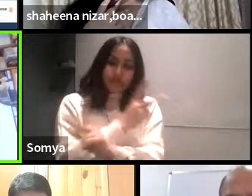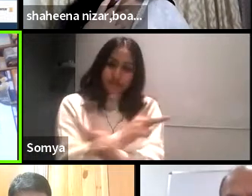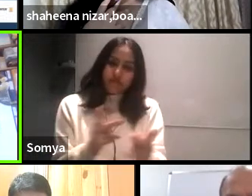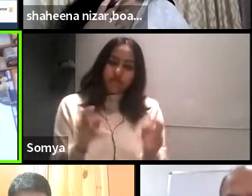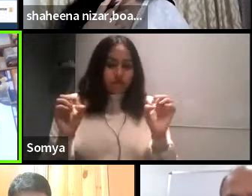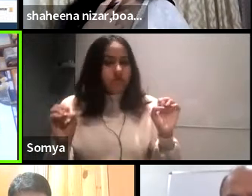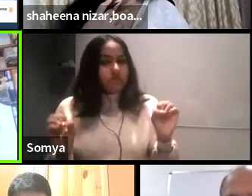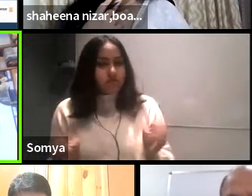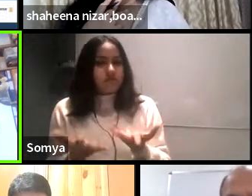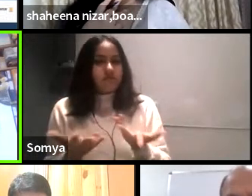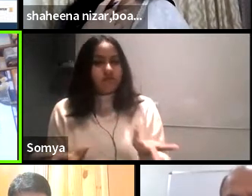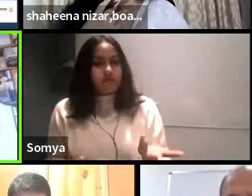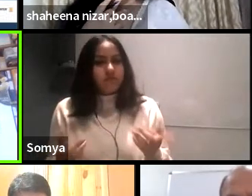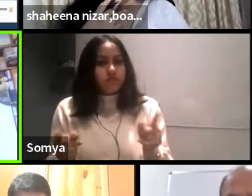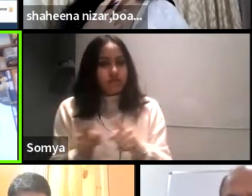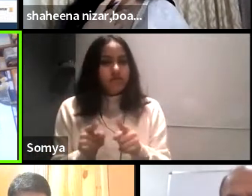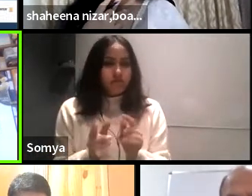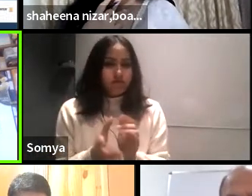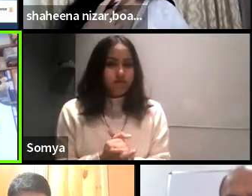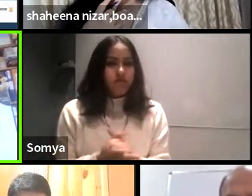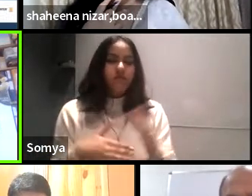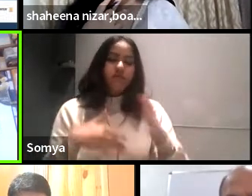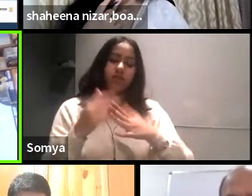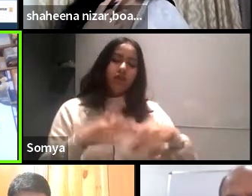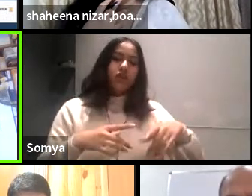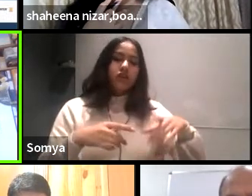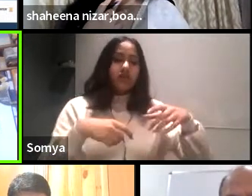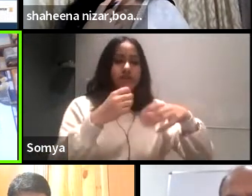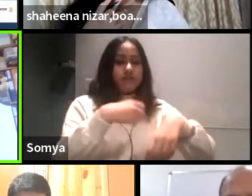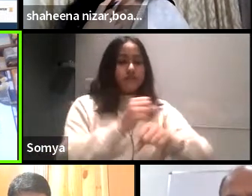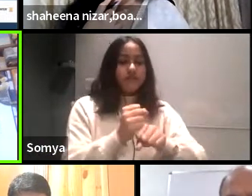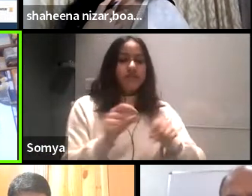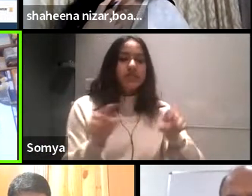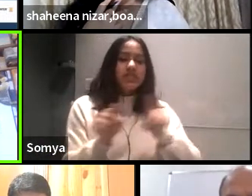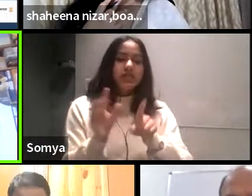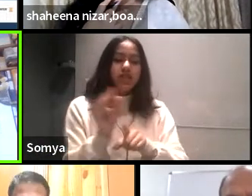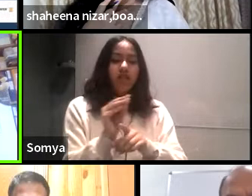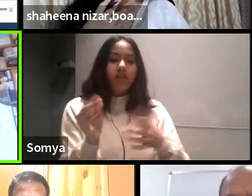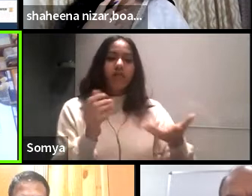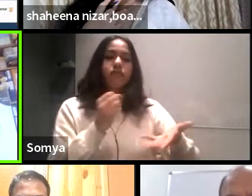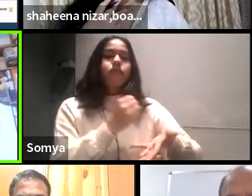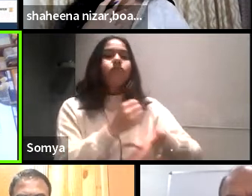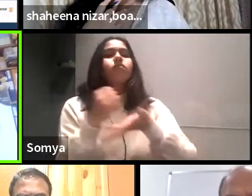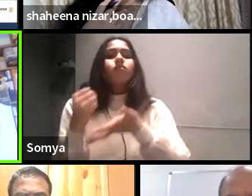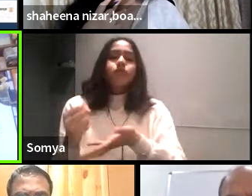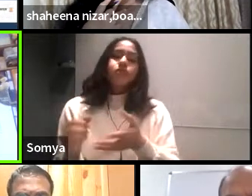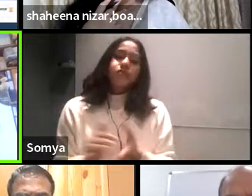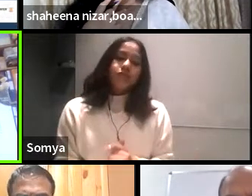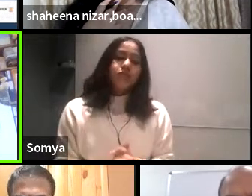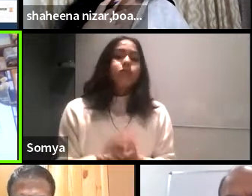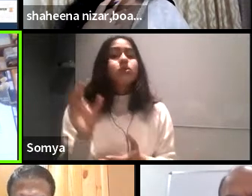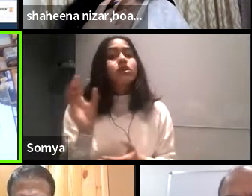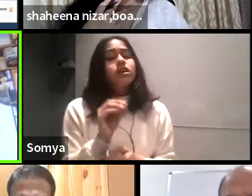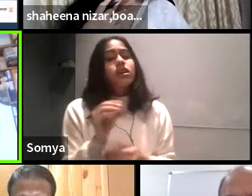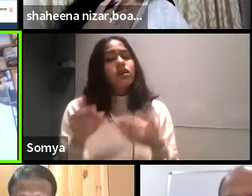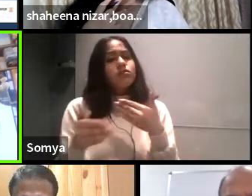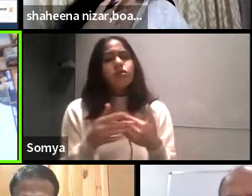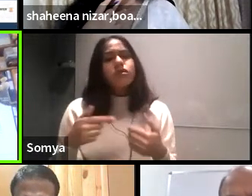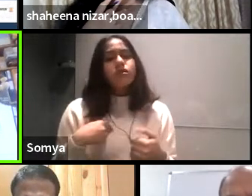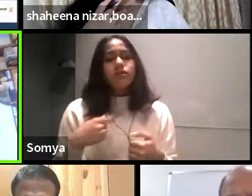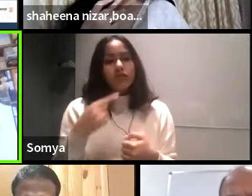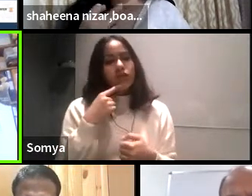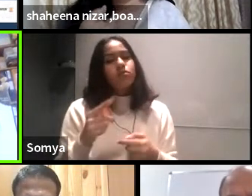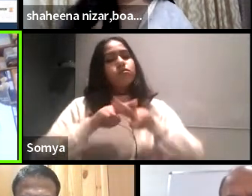off to build some funds. Now, before I conclude, I would also like to share with you a different